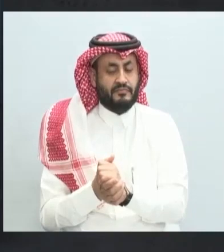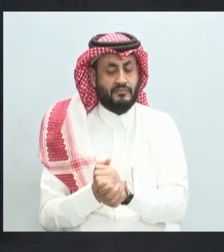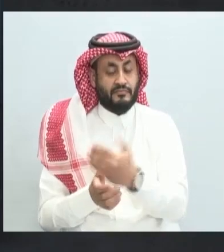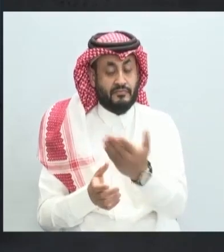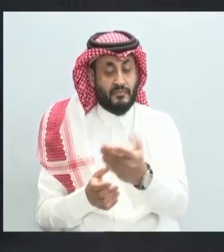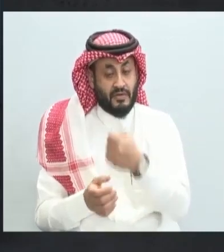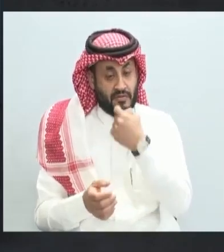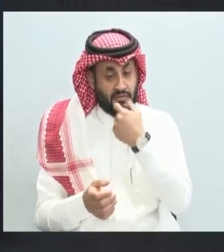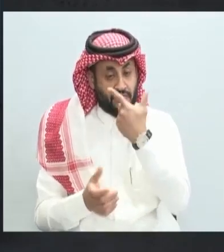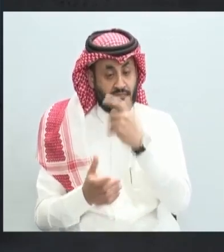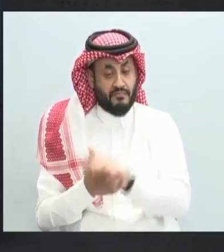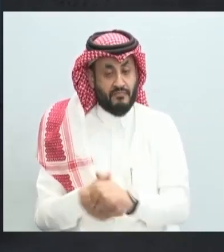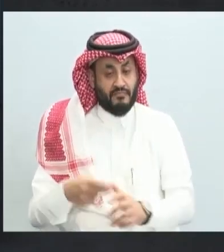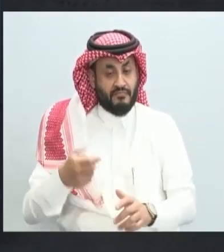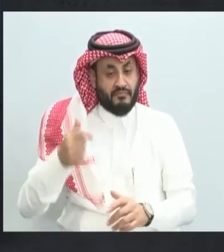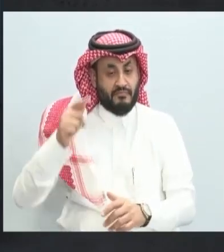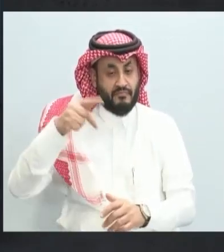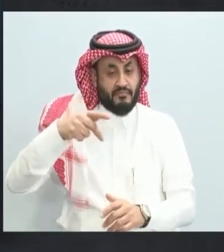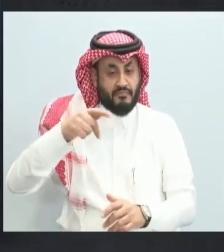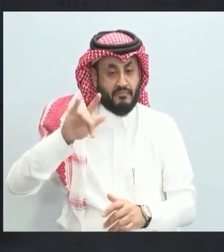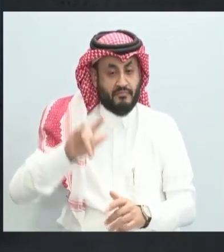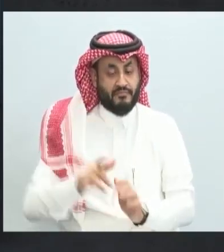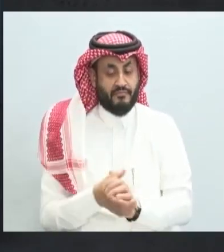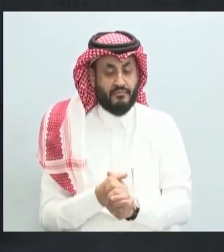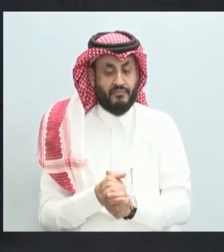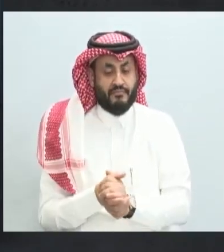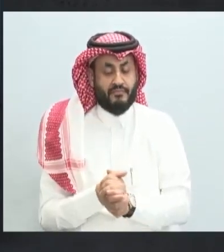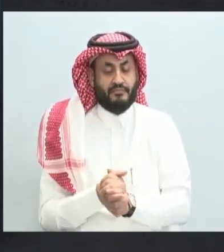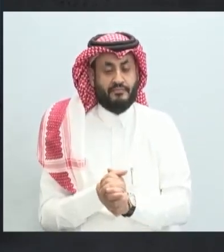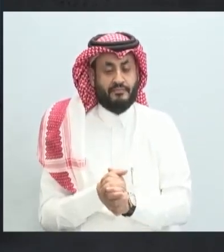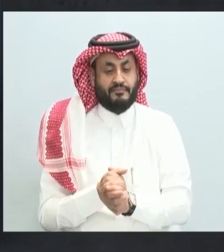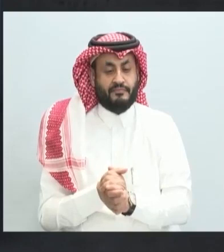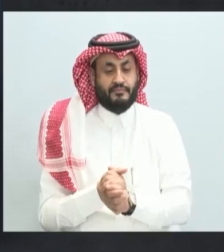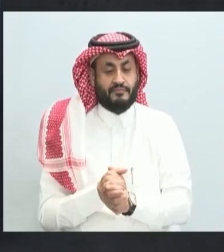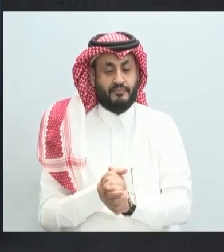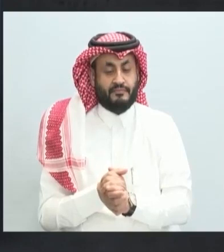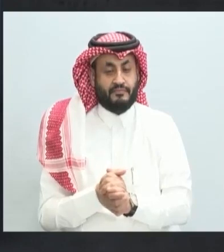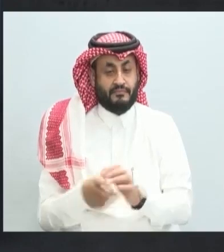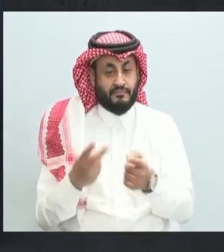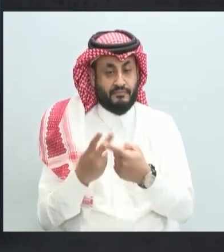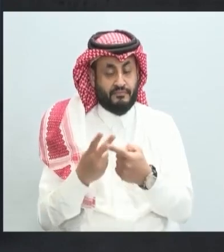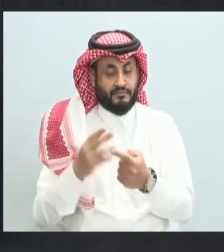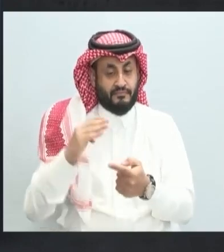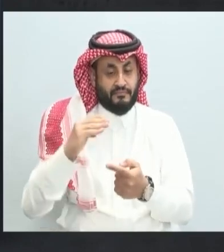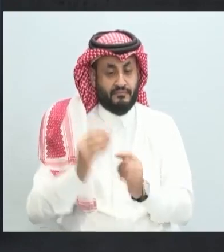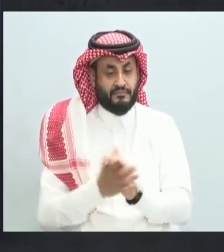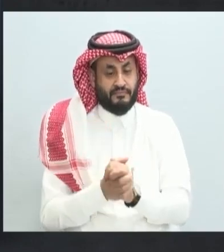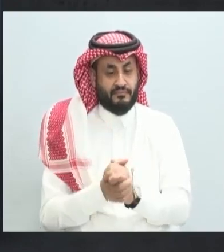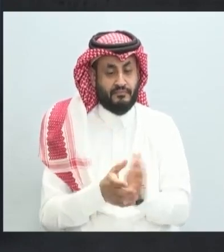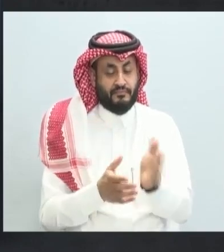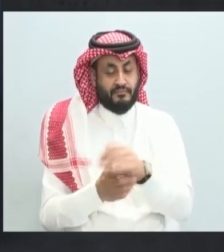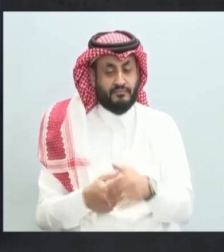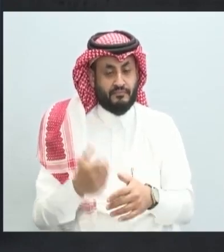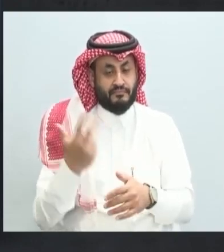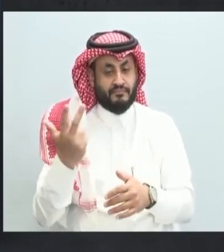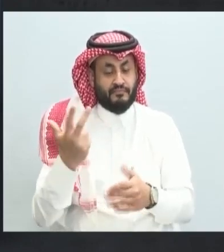is happy. Kenan is happy. This is answer number 2. Now let us